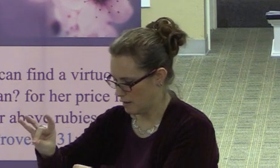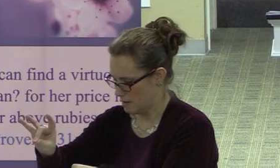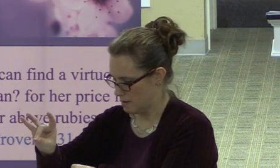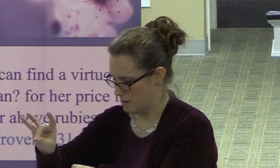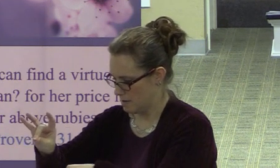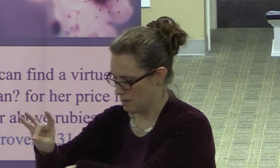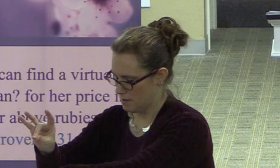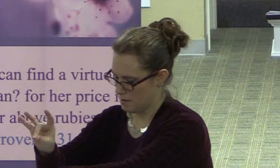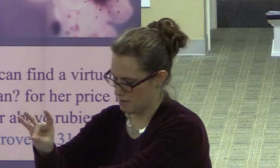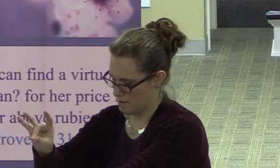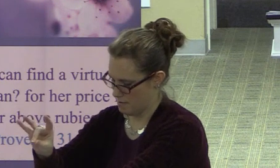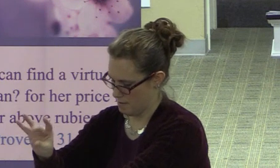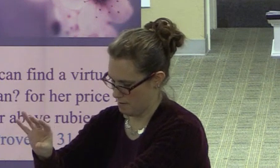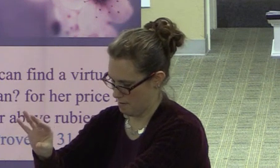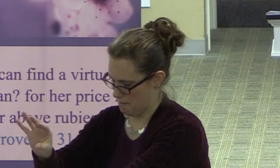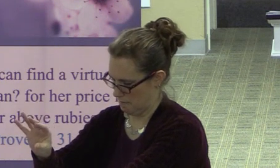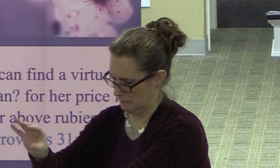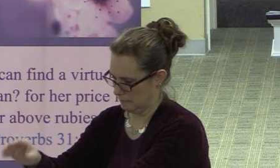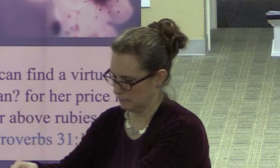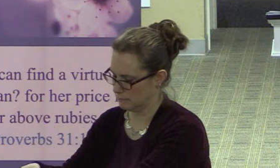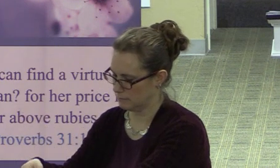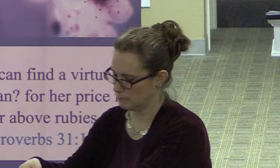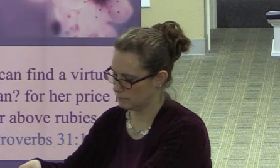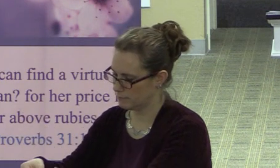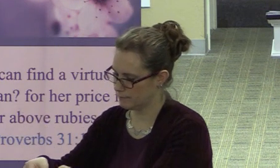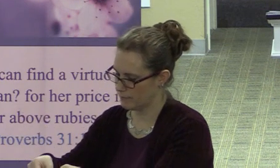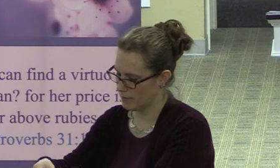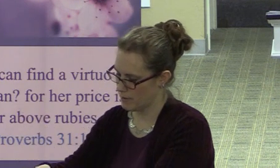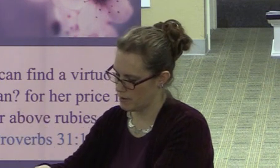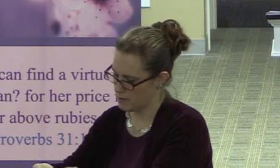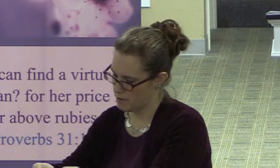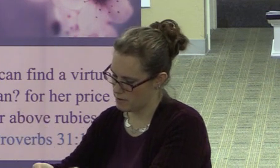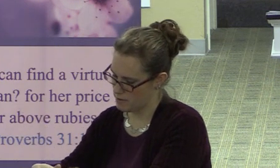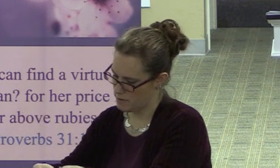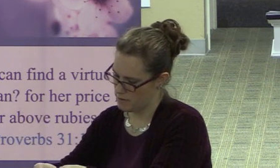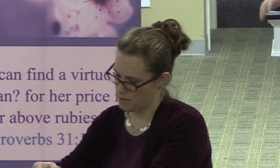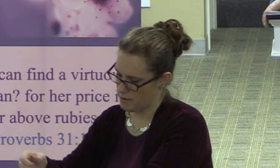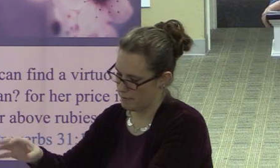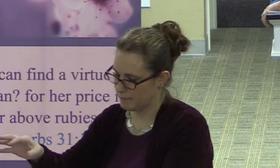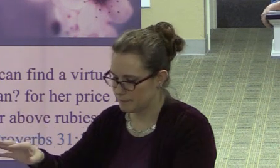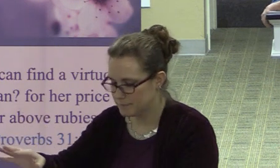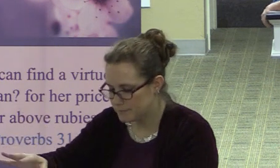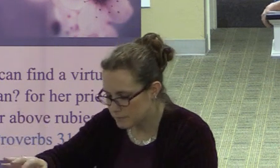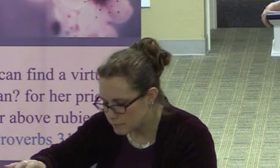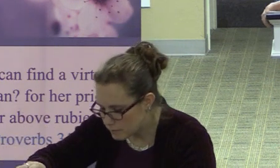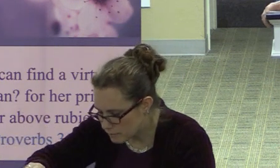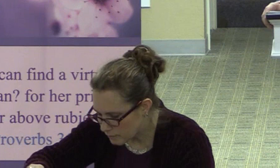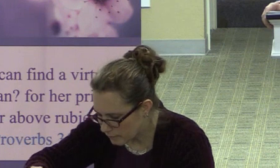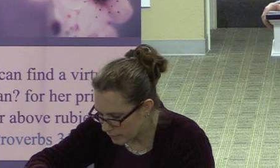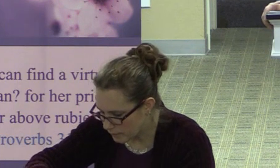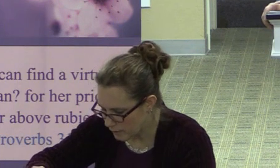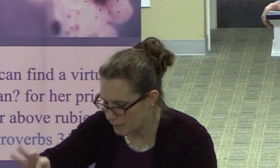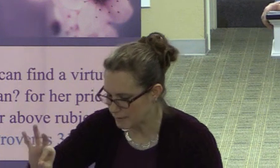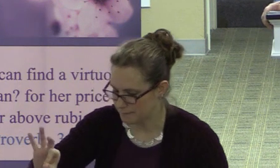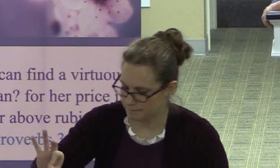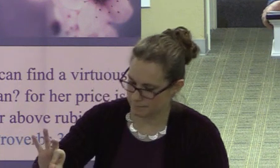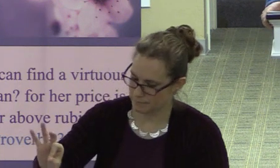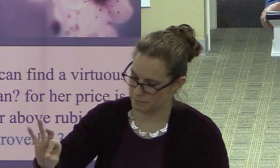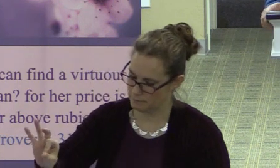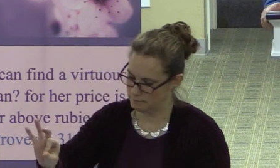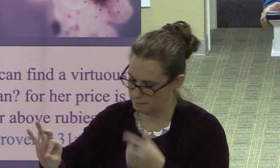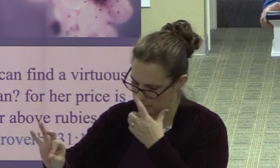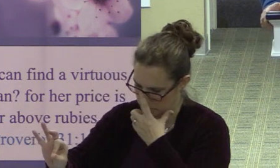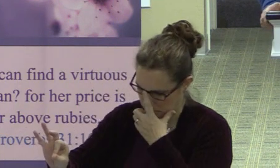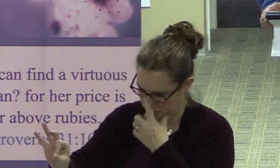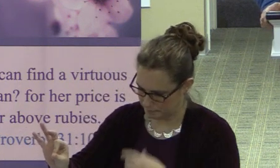the children of Israel. And the children of Israel went out with a high hand. But the Egyptians pursued after them, all the horses